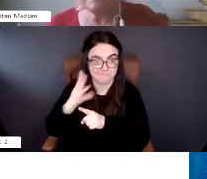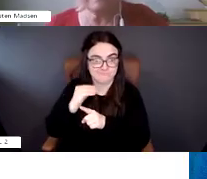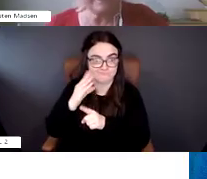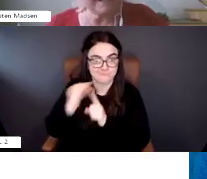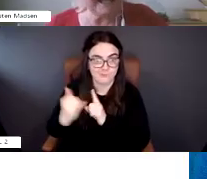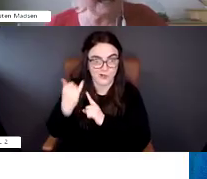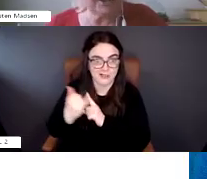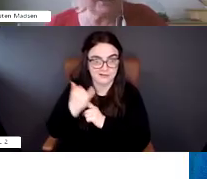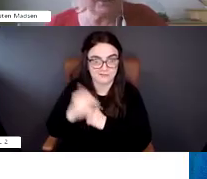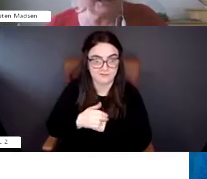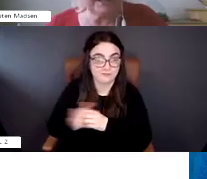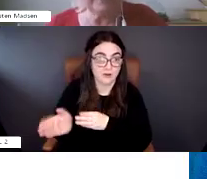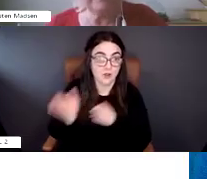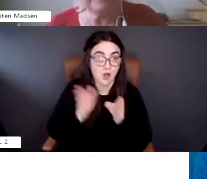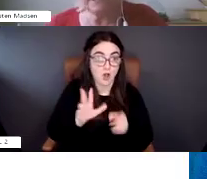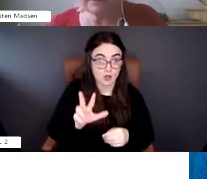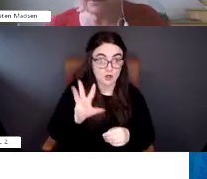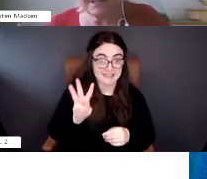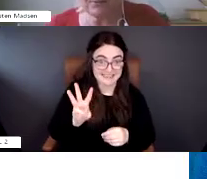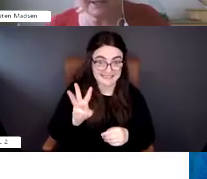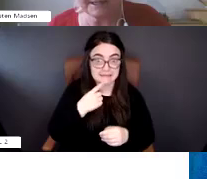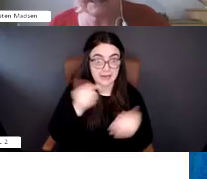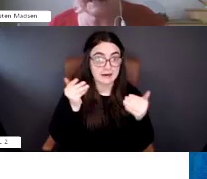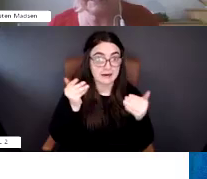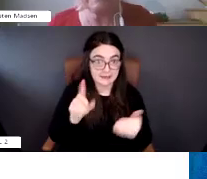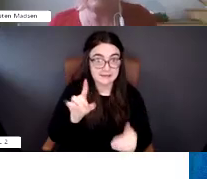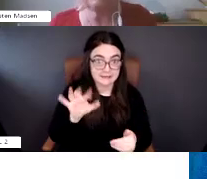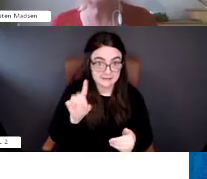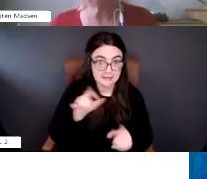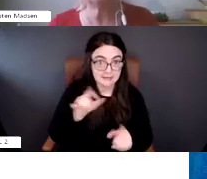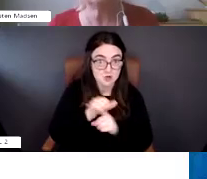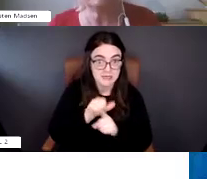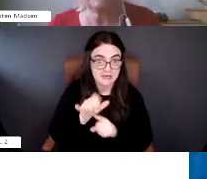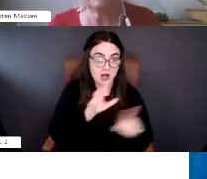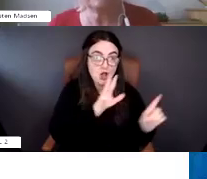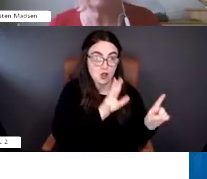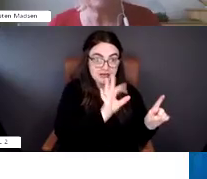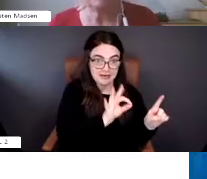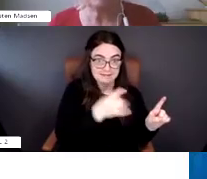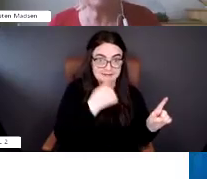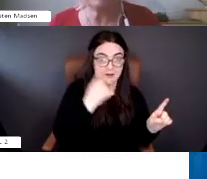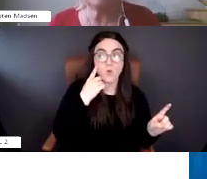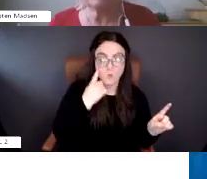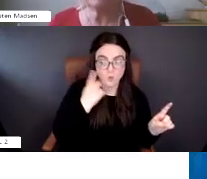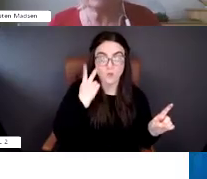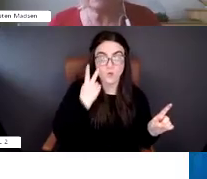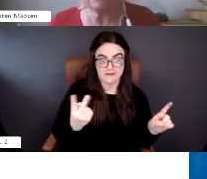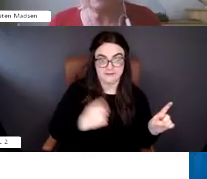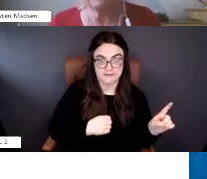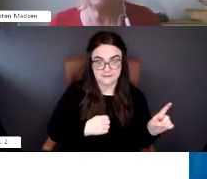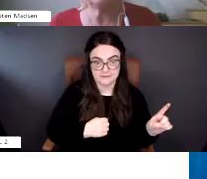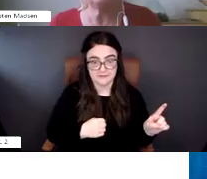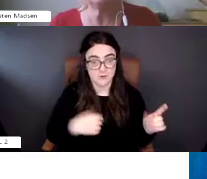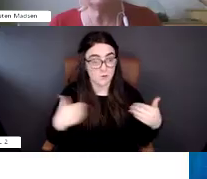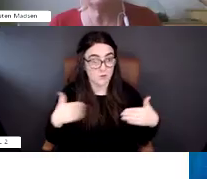36% said they engaged in bullying, and 59% witnessed it. And I know these figures sound really